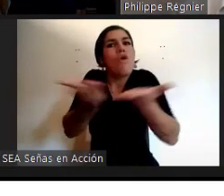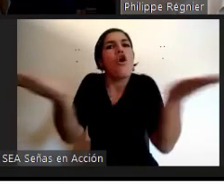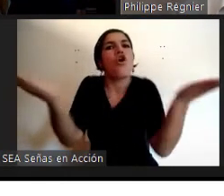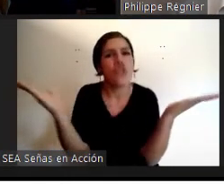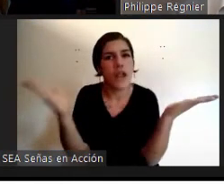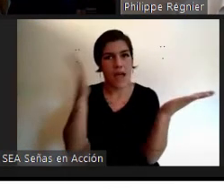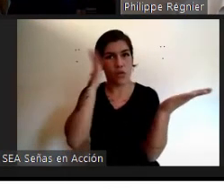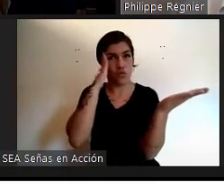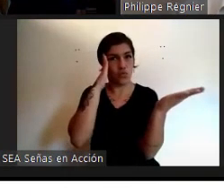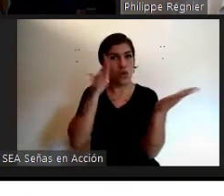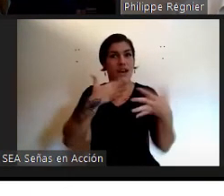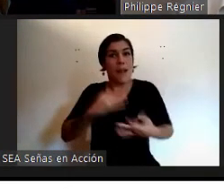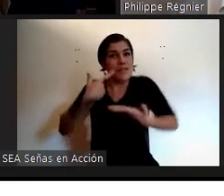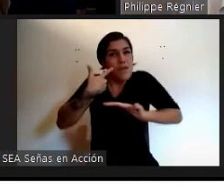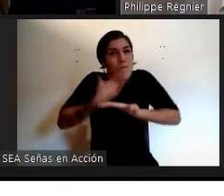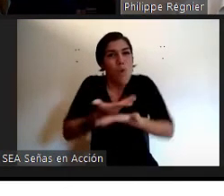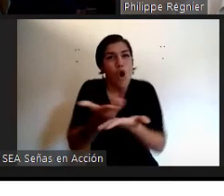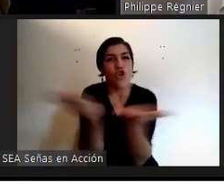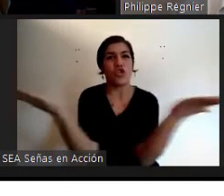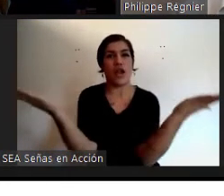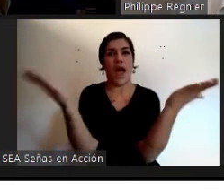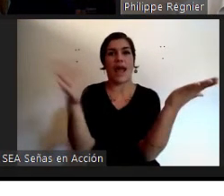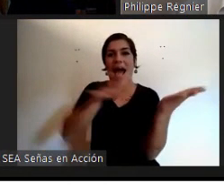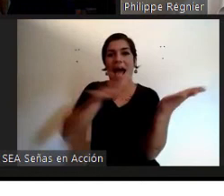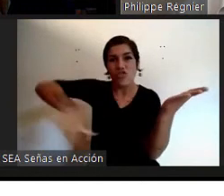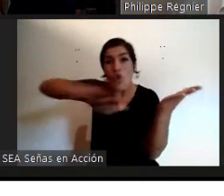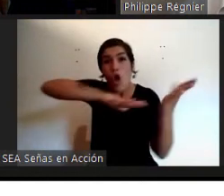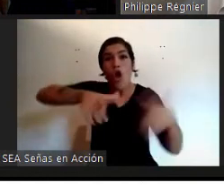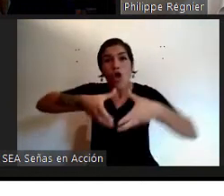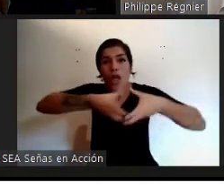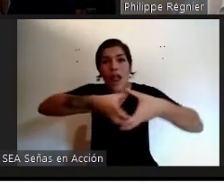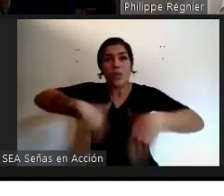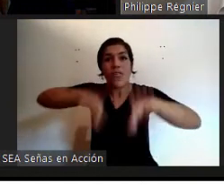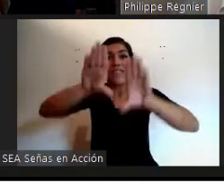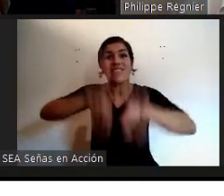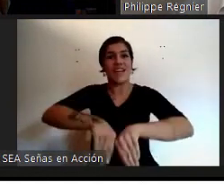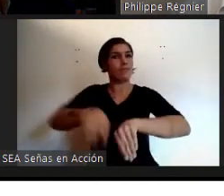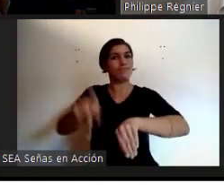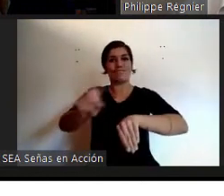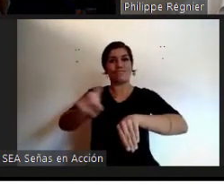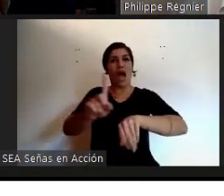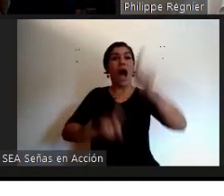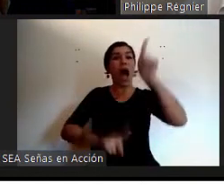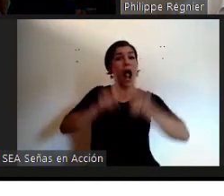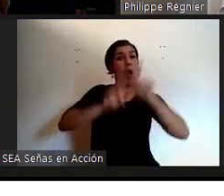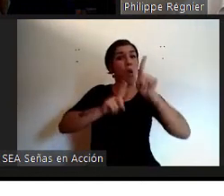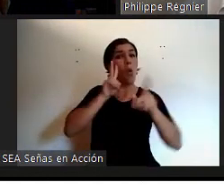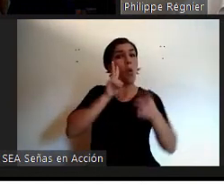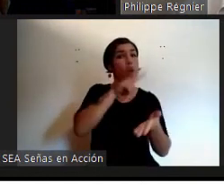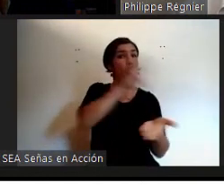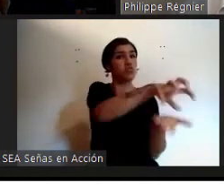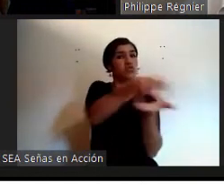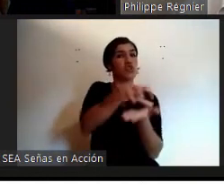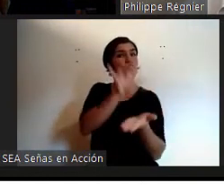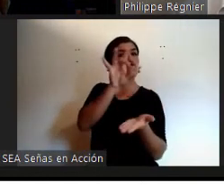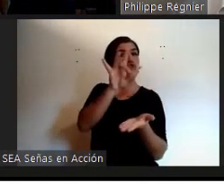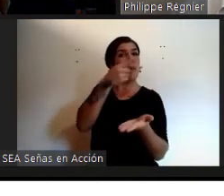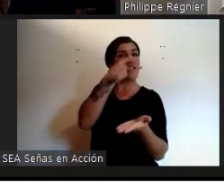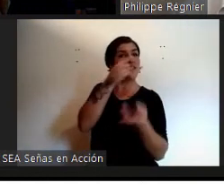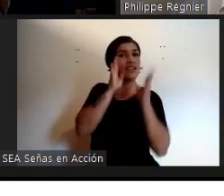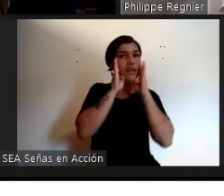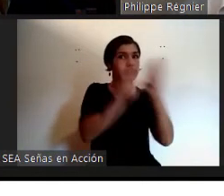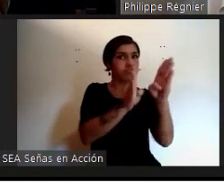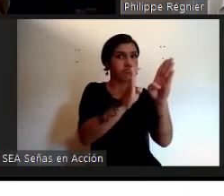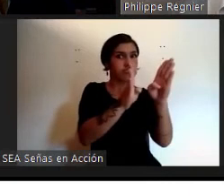They just wanted to sell in the box office. And this is why we said that we wish that after this, sufficient changes